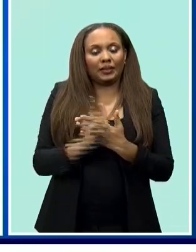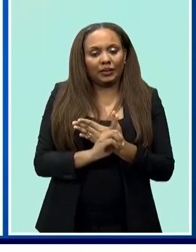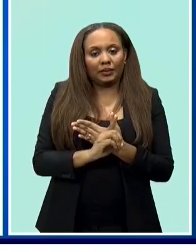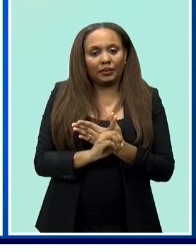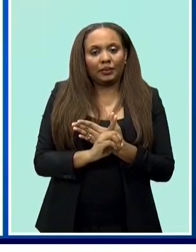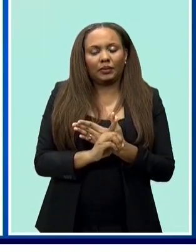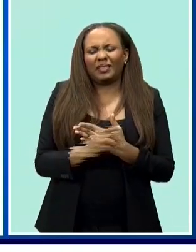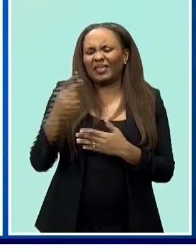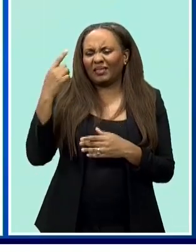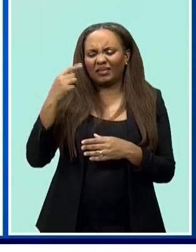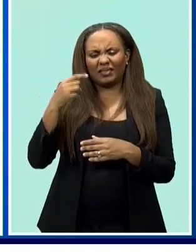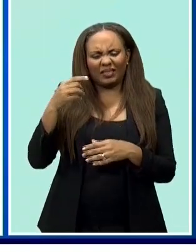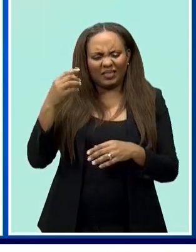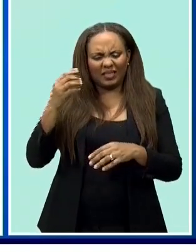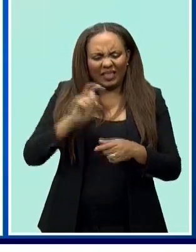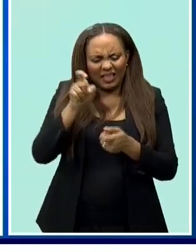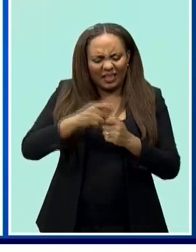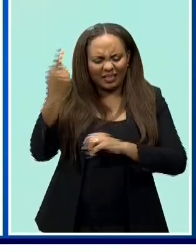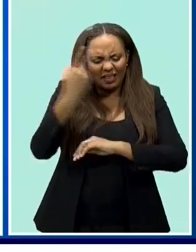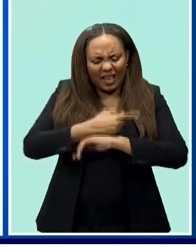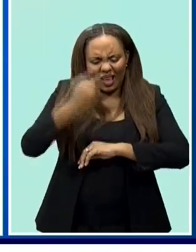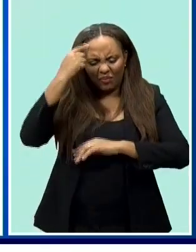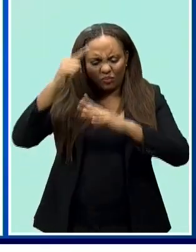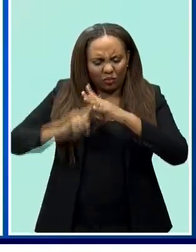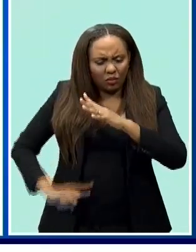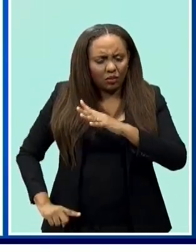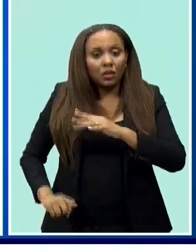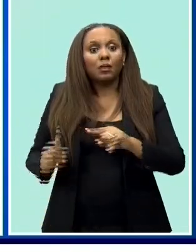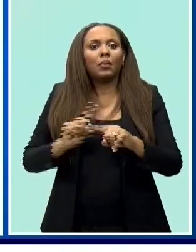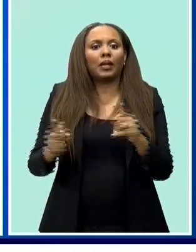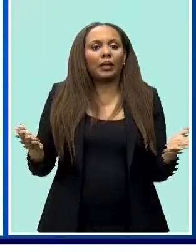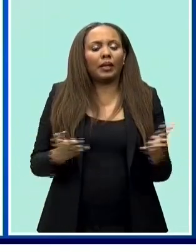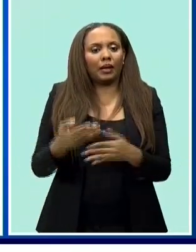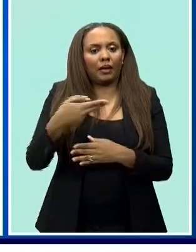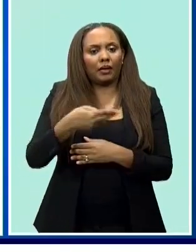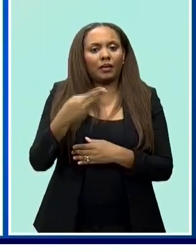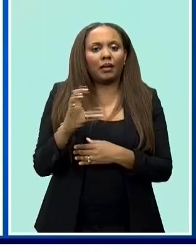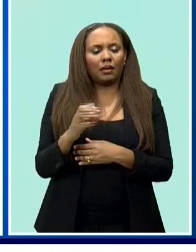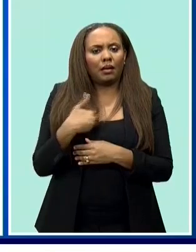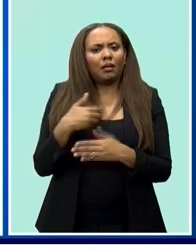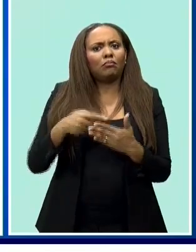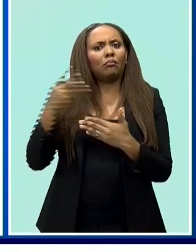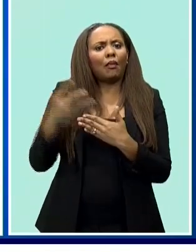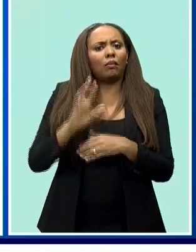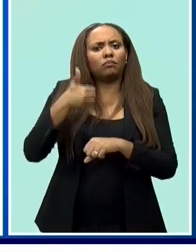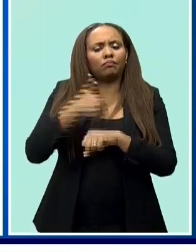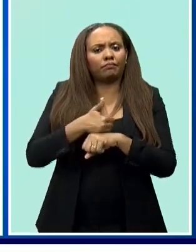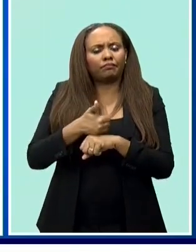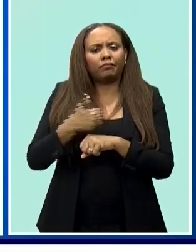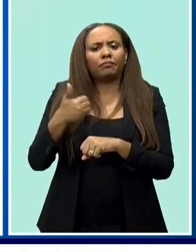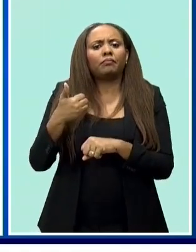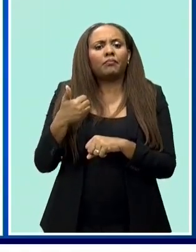The date I can't remember off the top of my head. At Harrison College, however, we do have a program where we